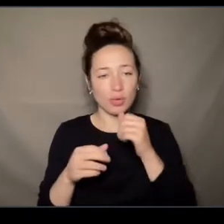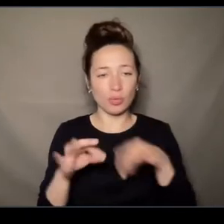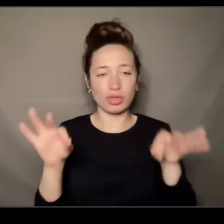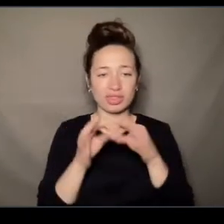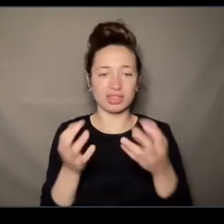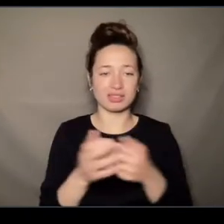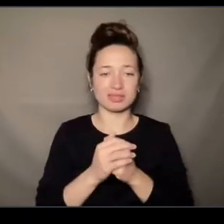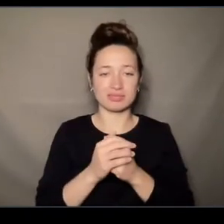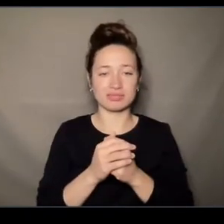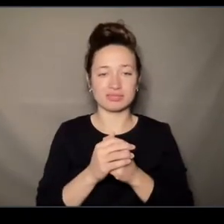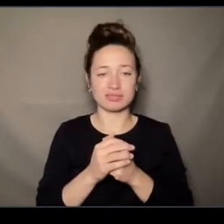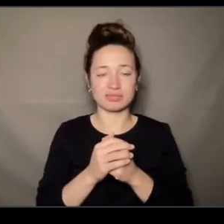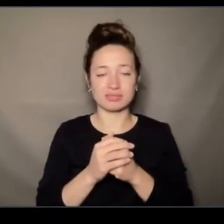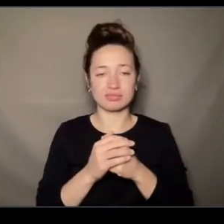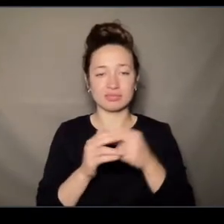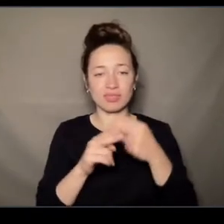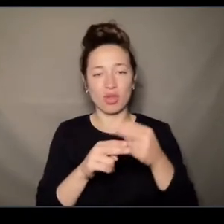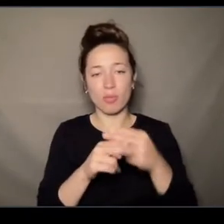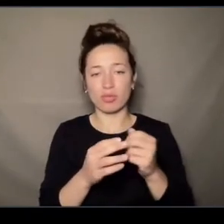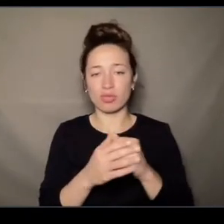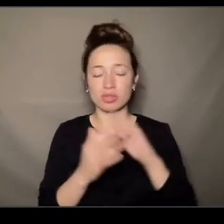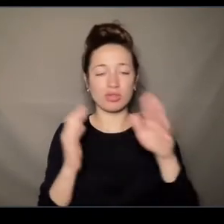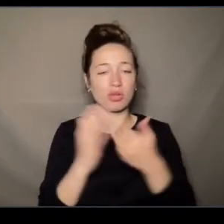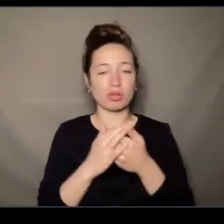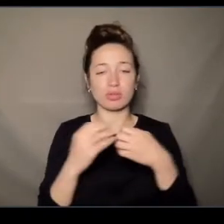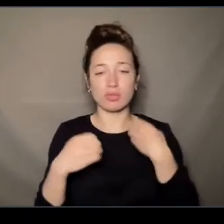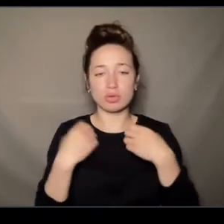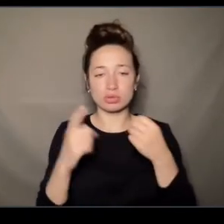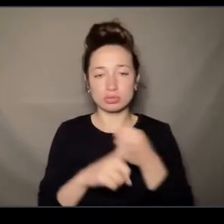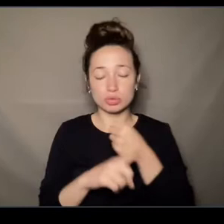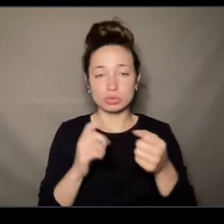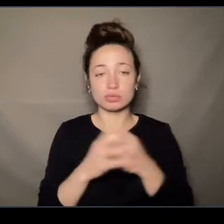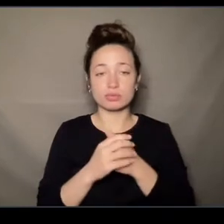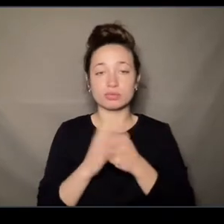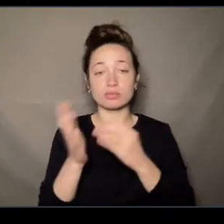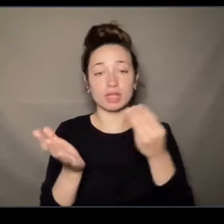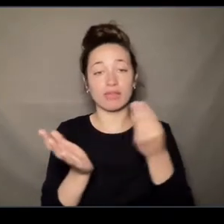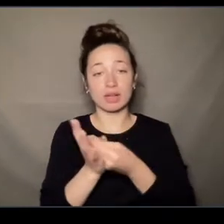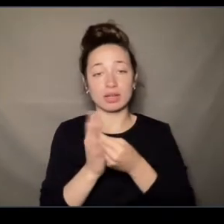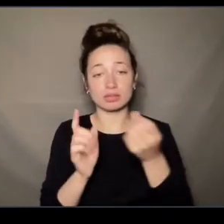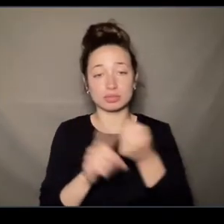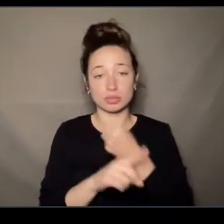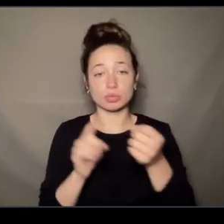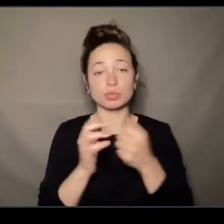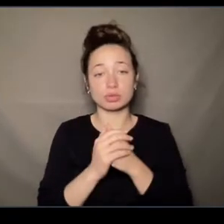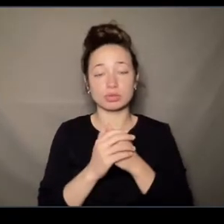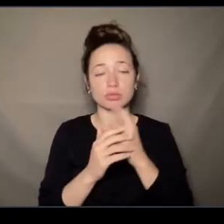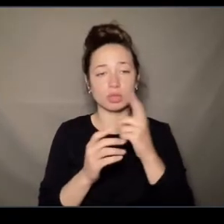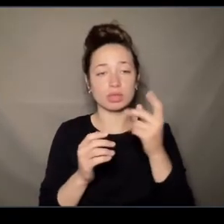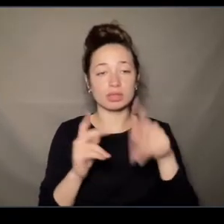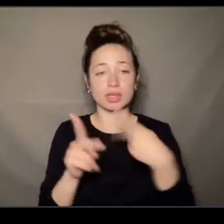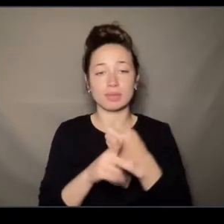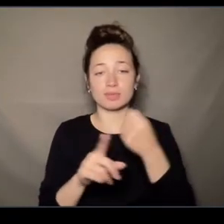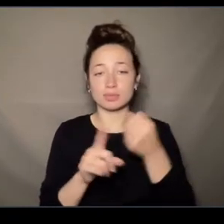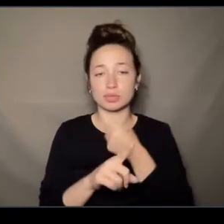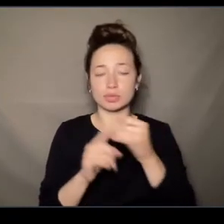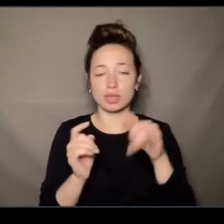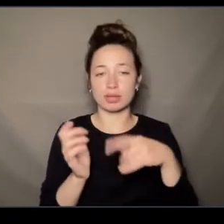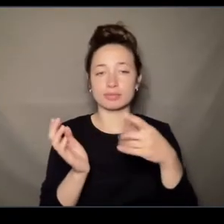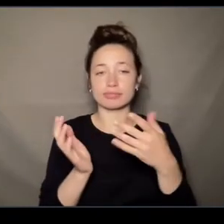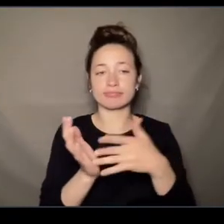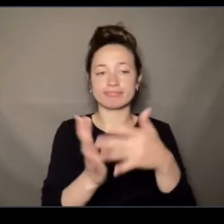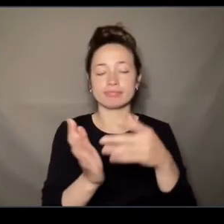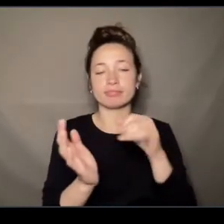worthy. Name calling, it's all emotional abuse. And financial abuse, which is one of those types of abuse that